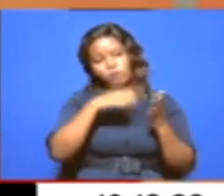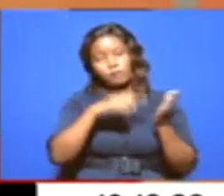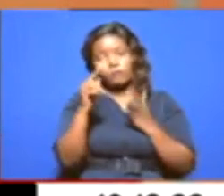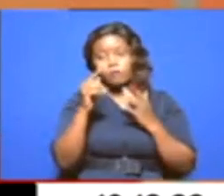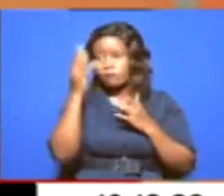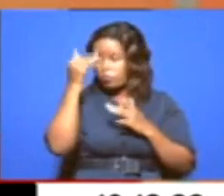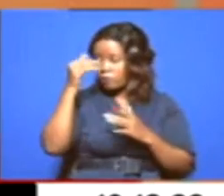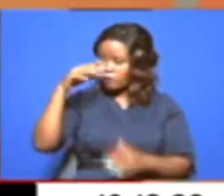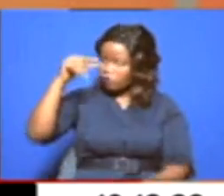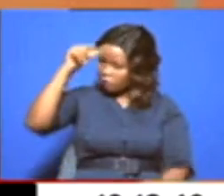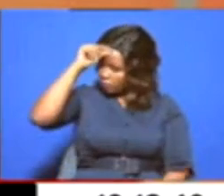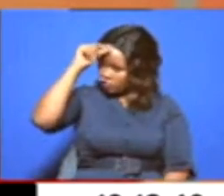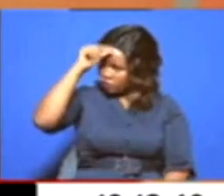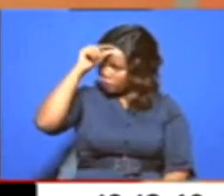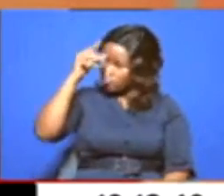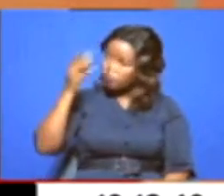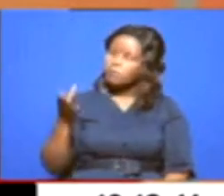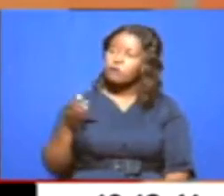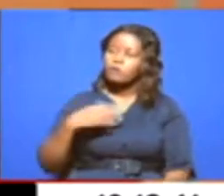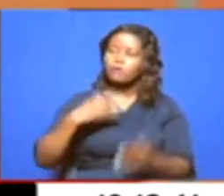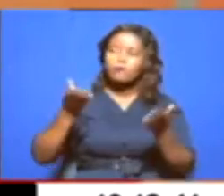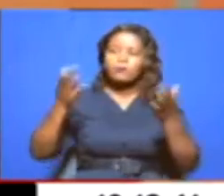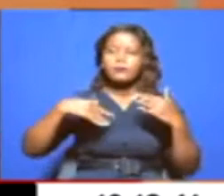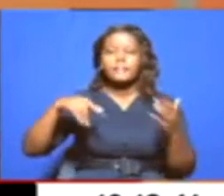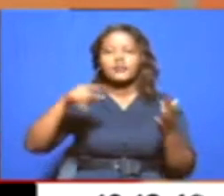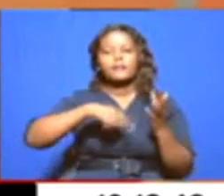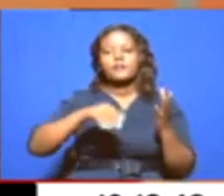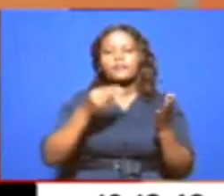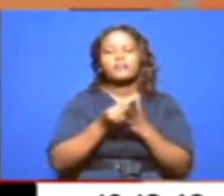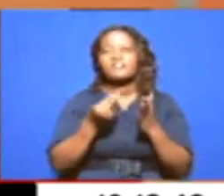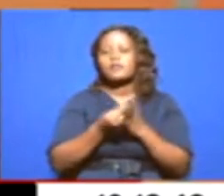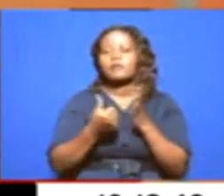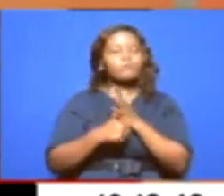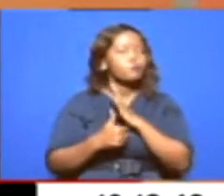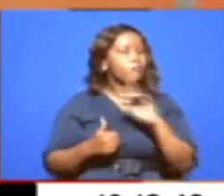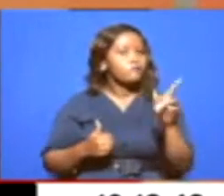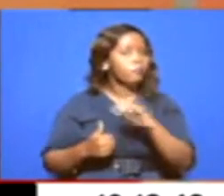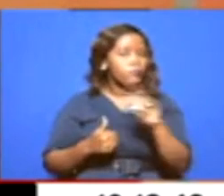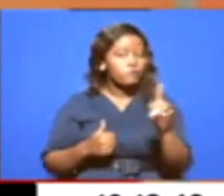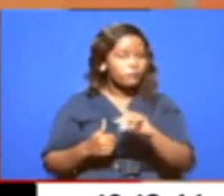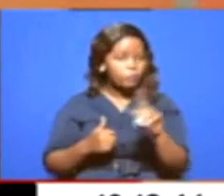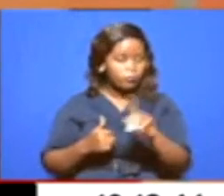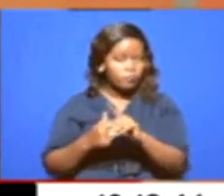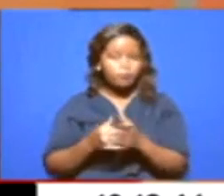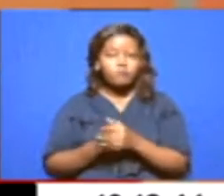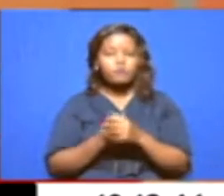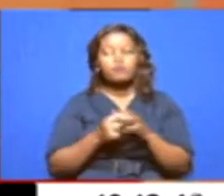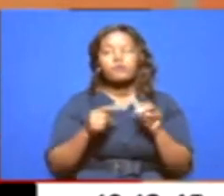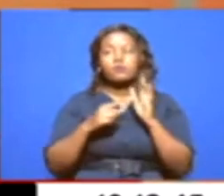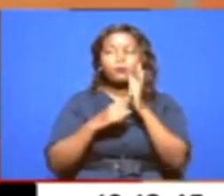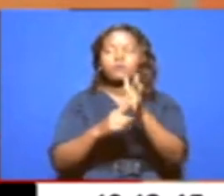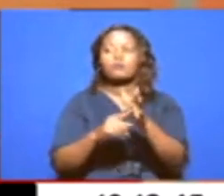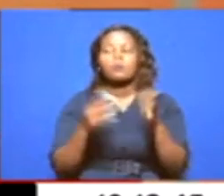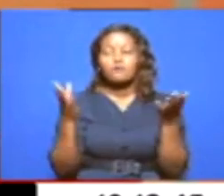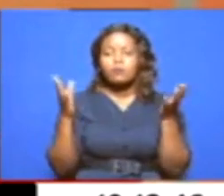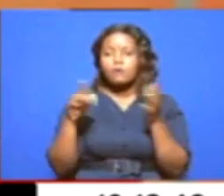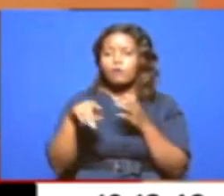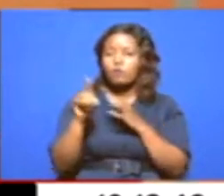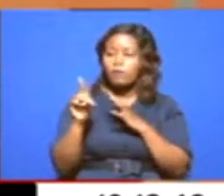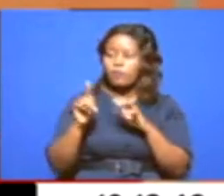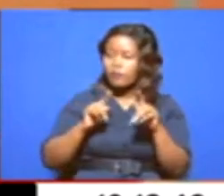already given us the money, we don't have a problem. Like continental tour,